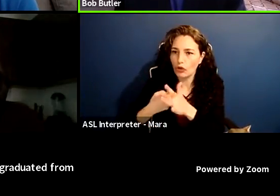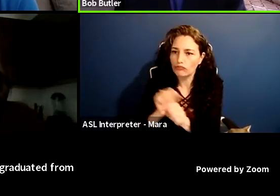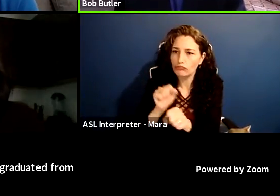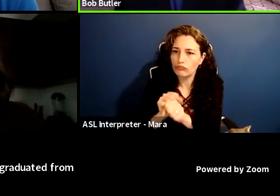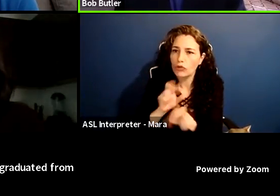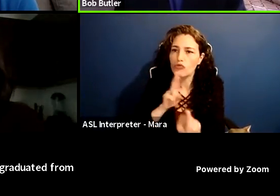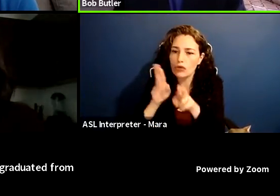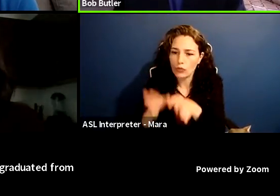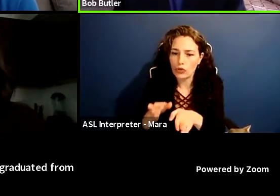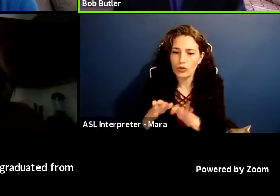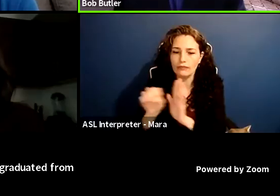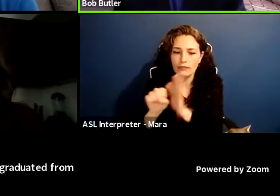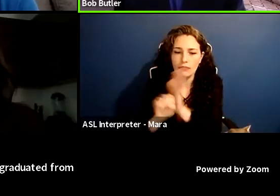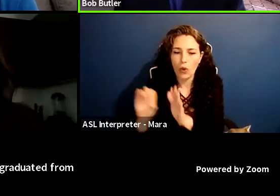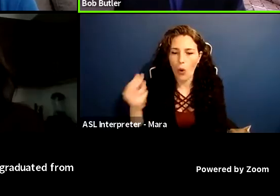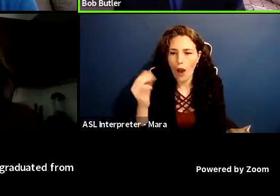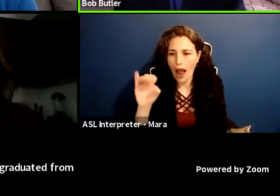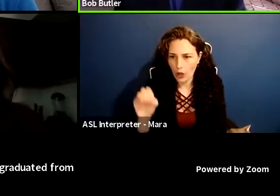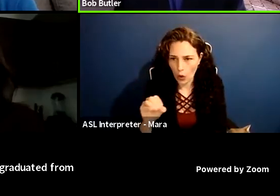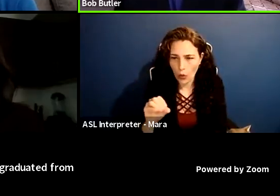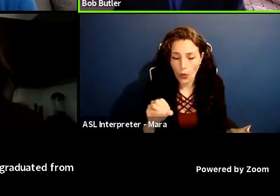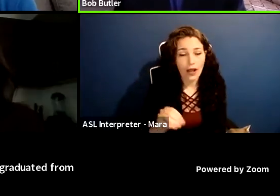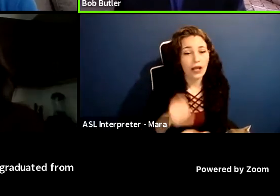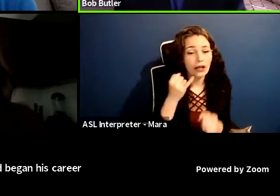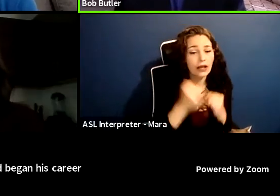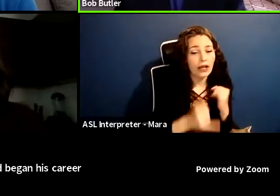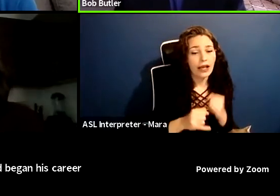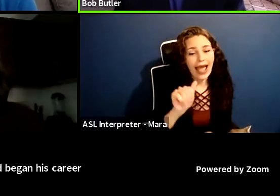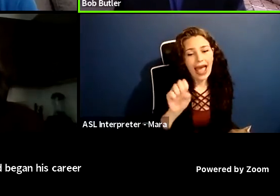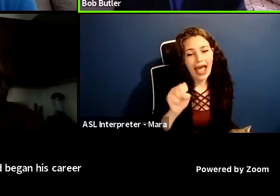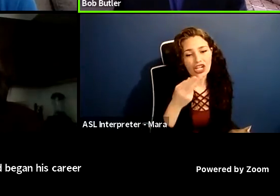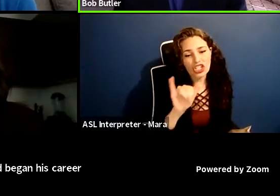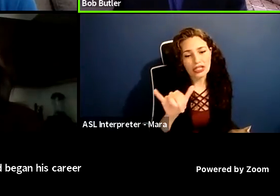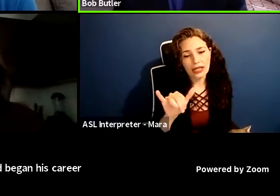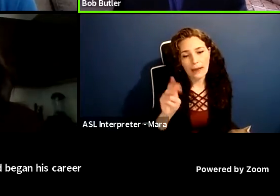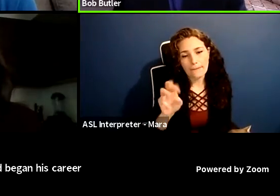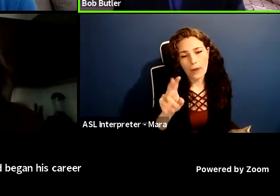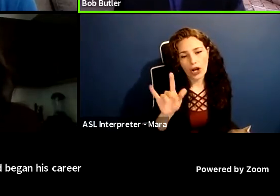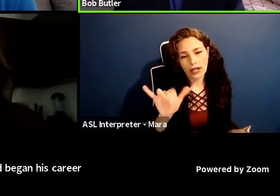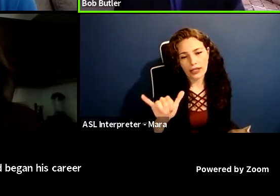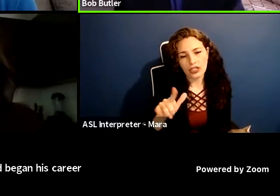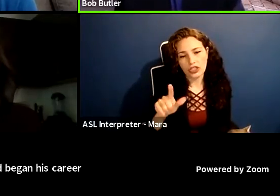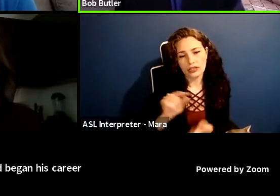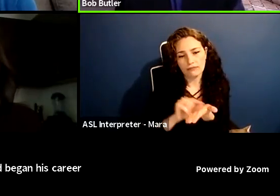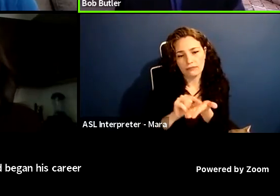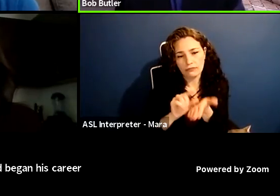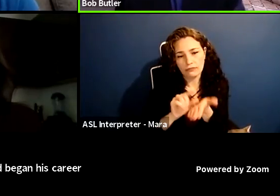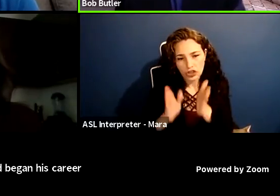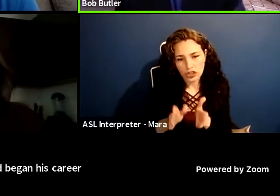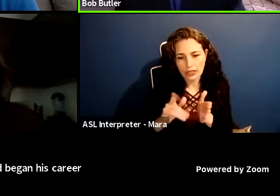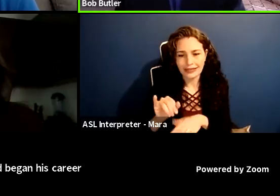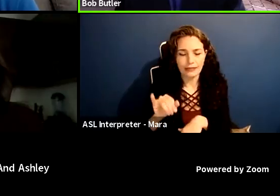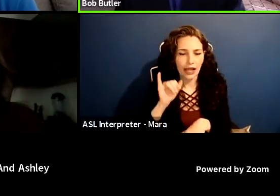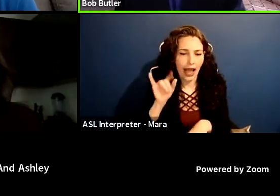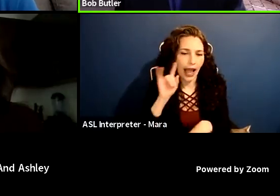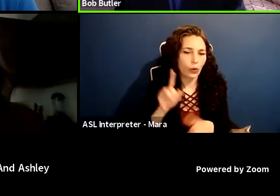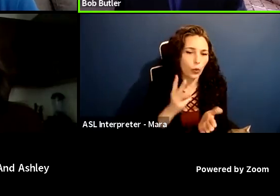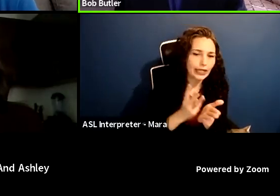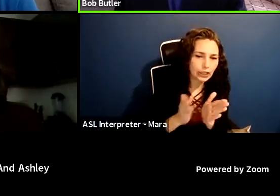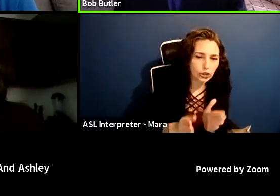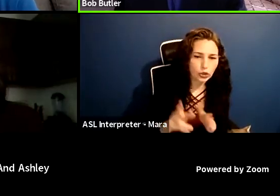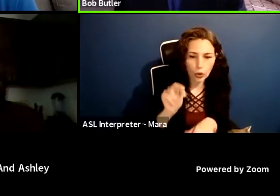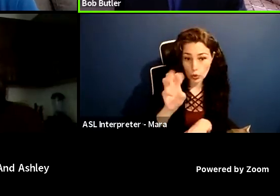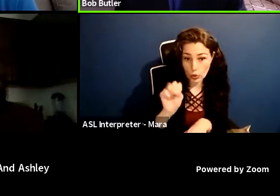Youngstown, Ohio. And finally, Ashley Mackey, community journalist for KABC, ABC 7 Eyewitness News in Los Angeles. She